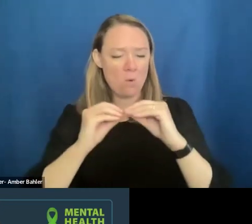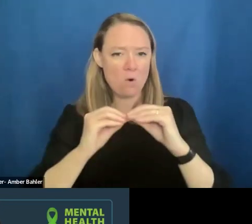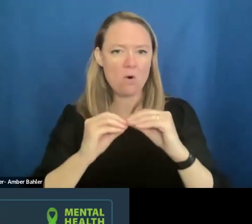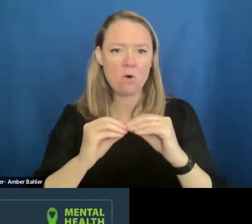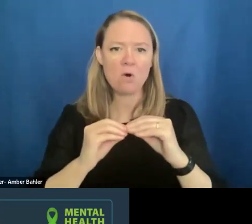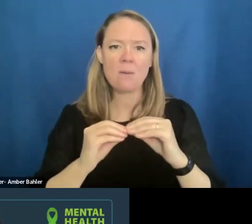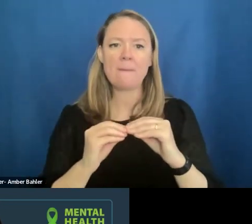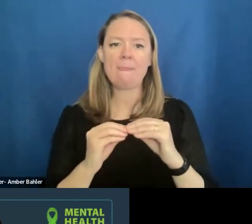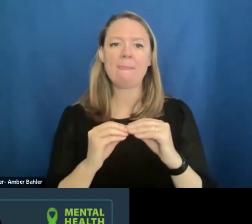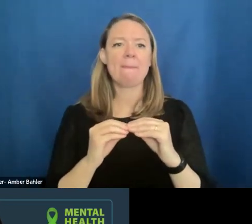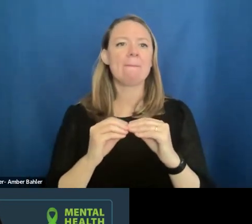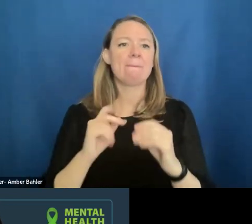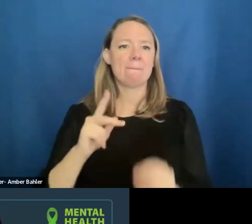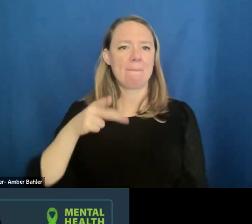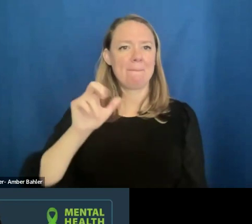raising that. Puck.